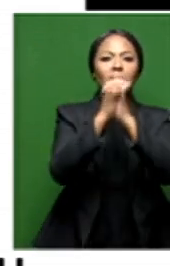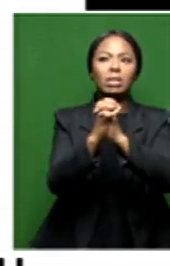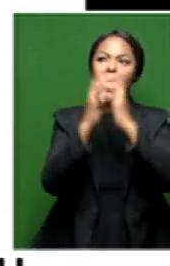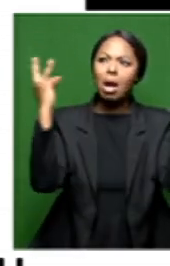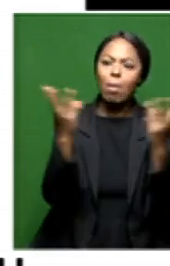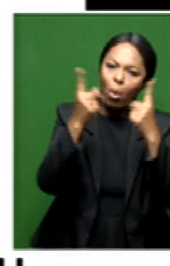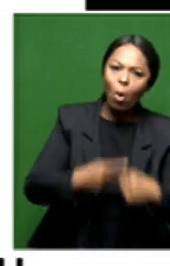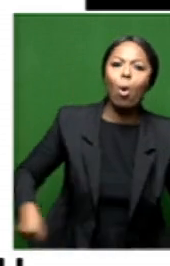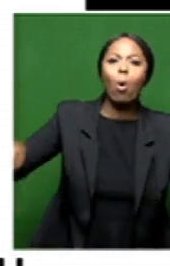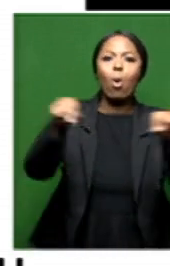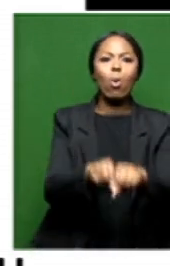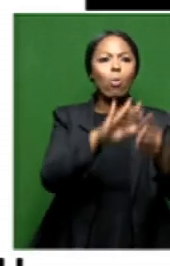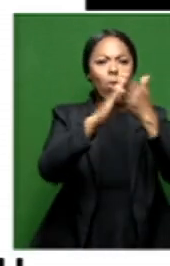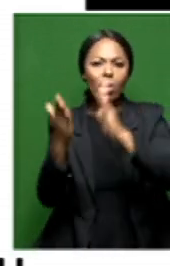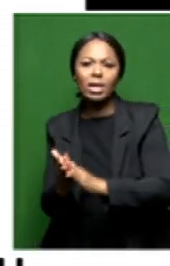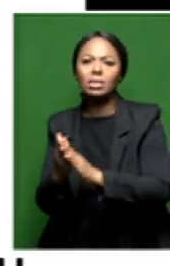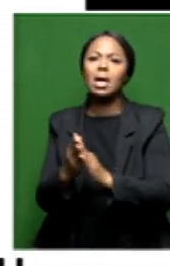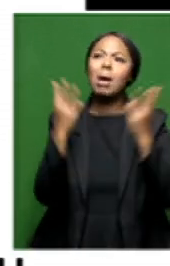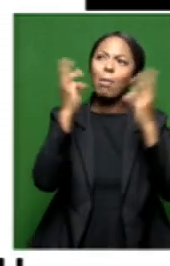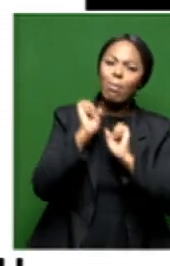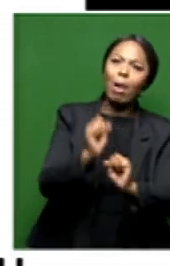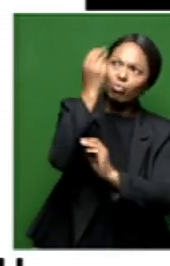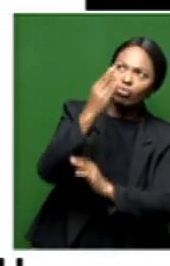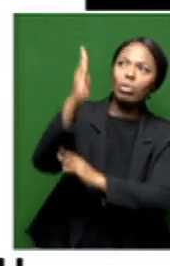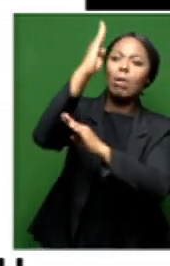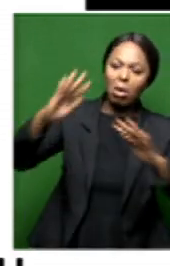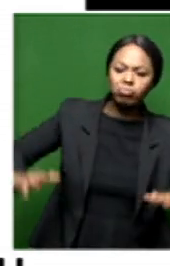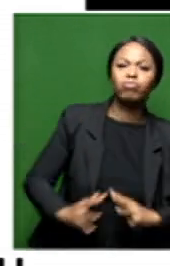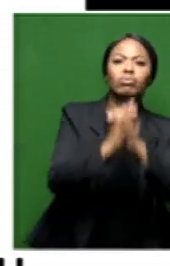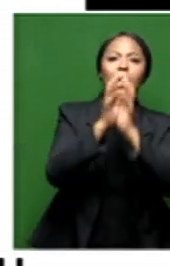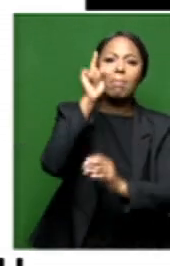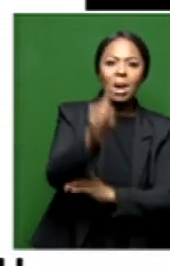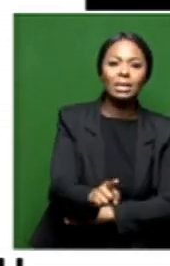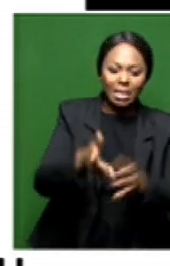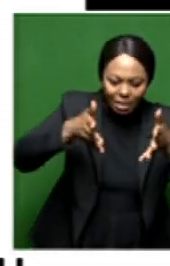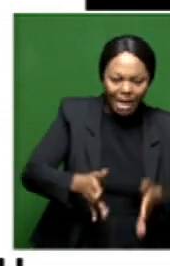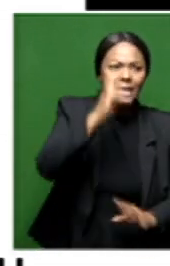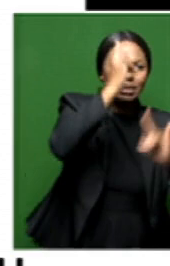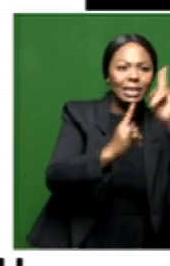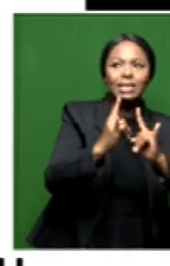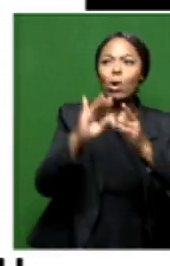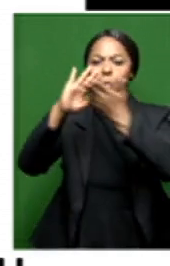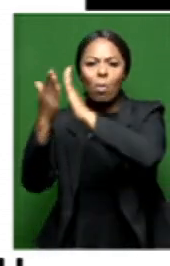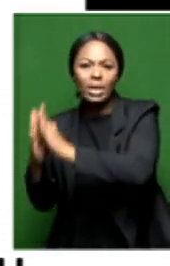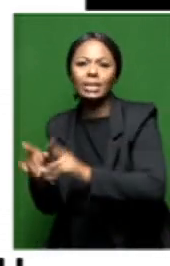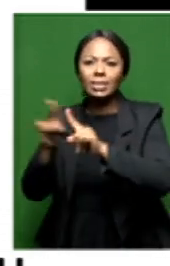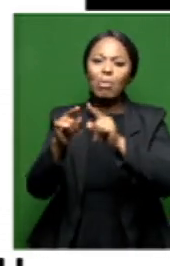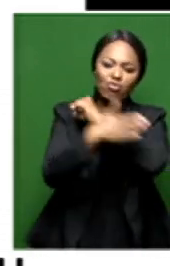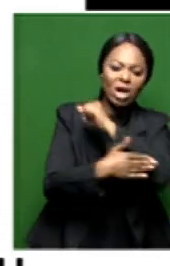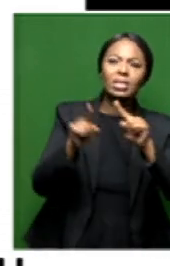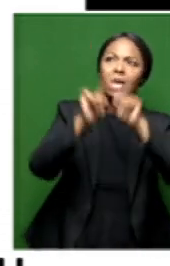society, among all God's people in this city, in this community, and in this country and